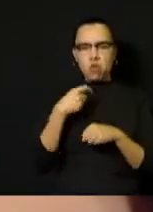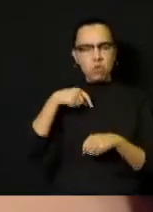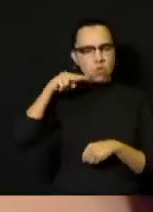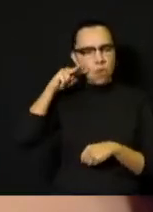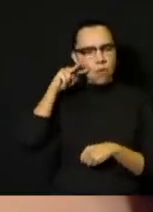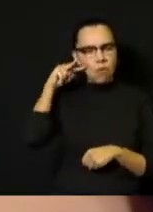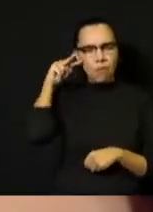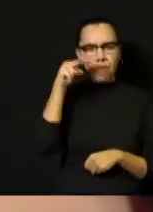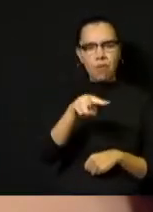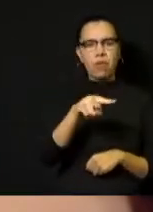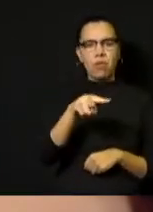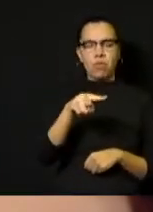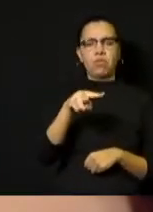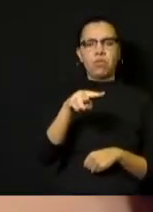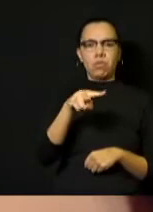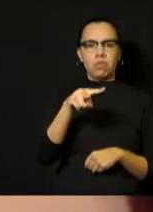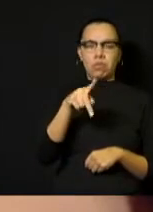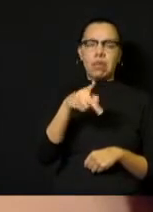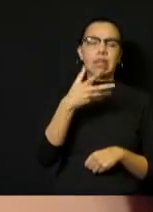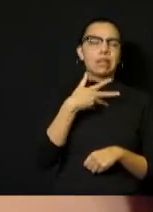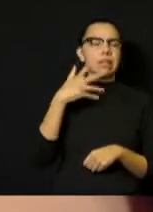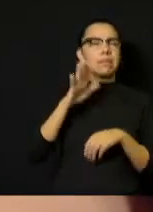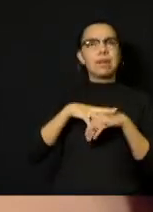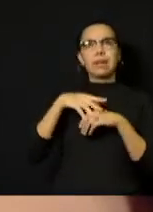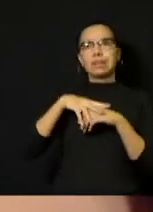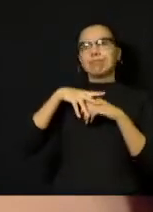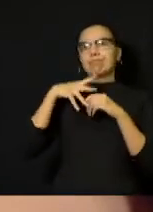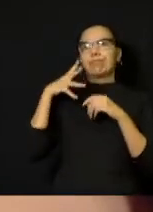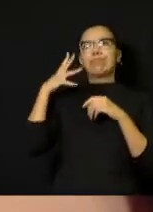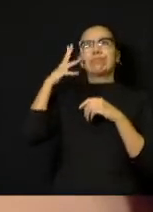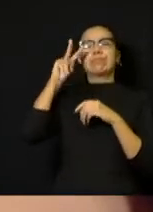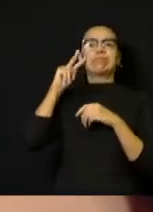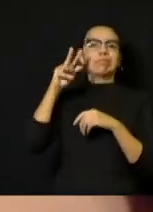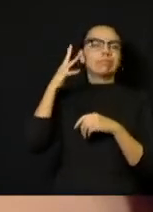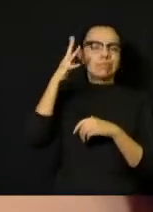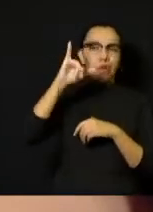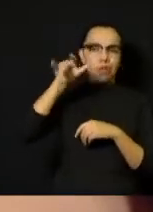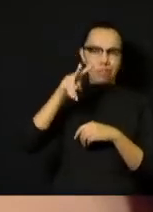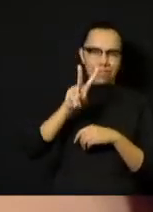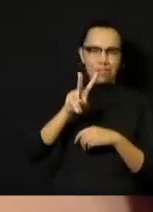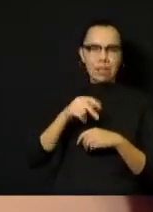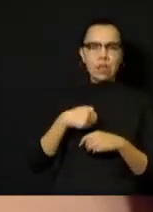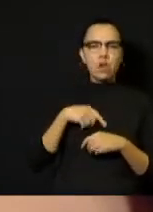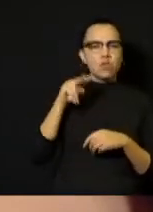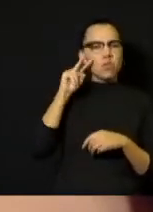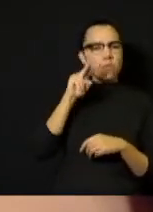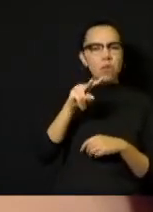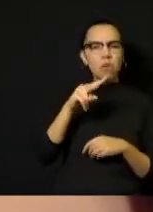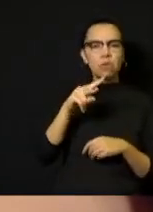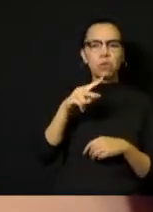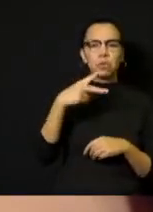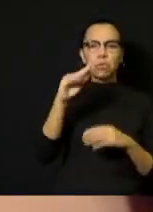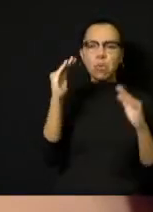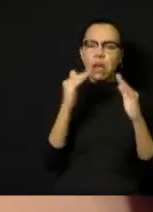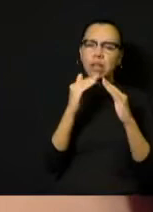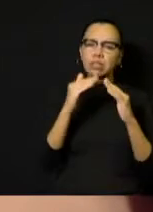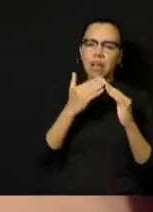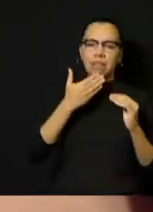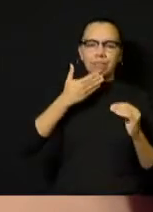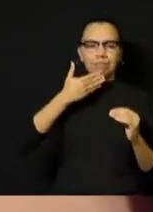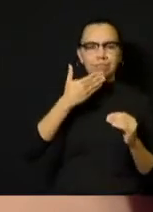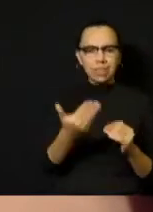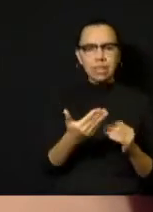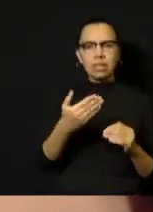I see you in 5 years from now. He was a big visionary. I see you guys living in a nice